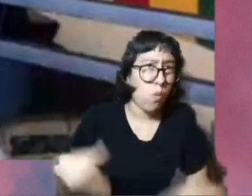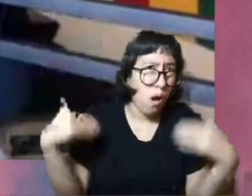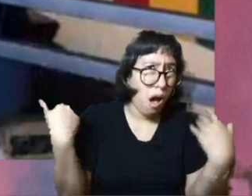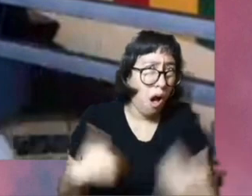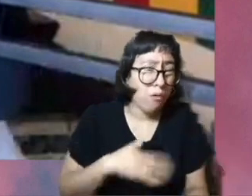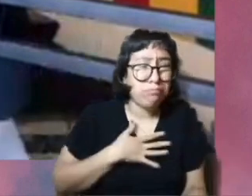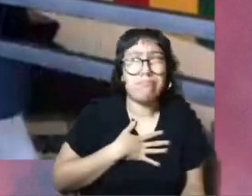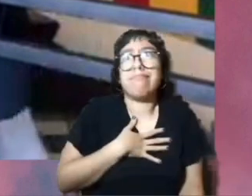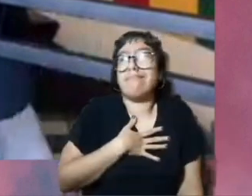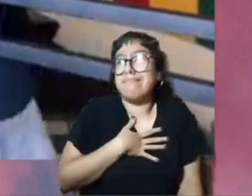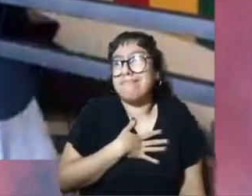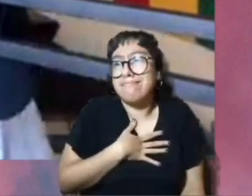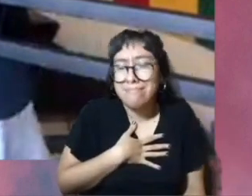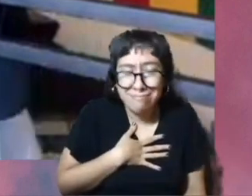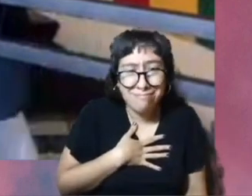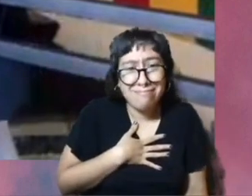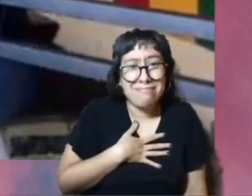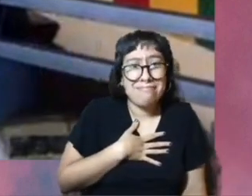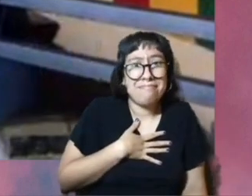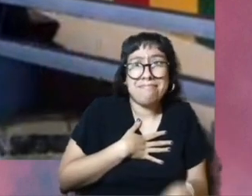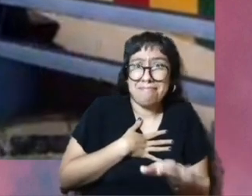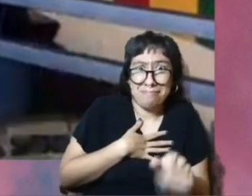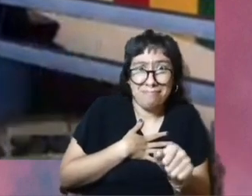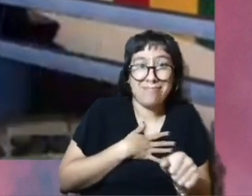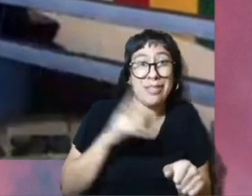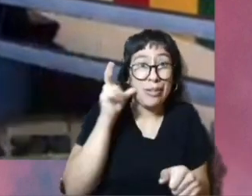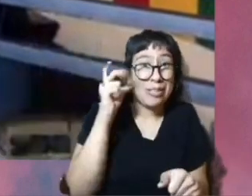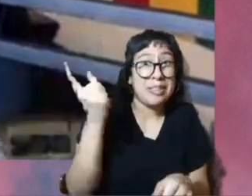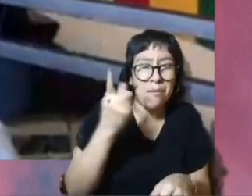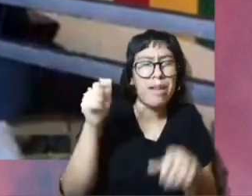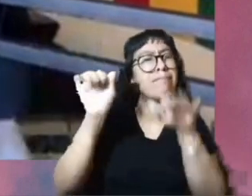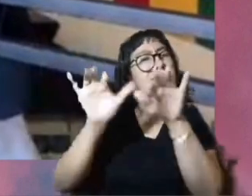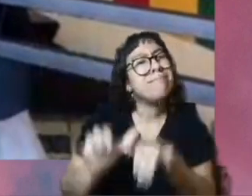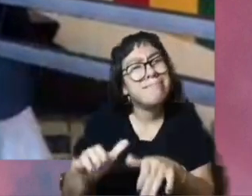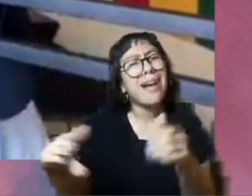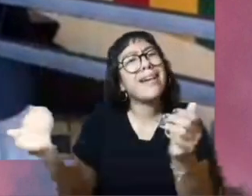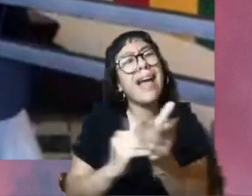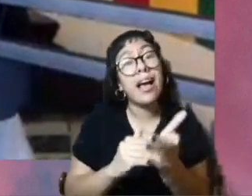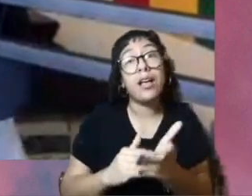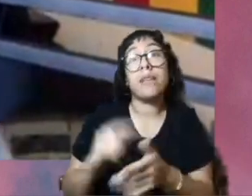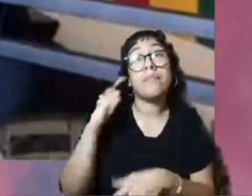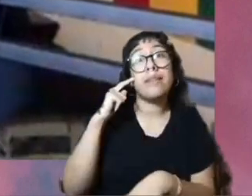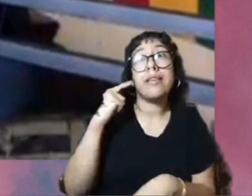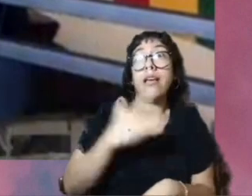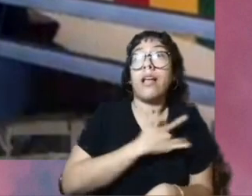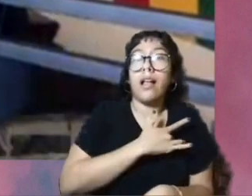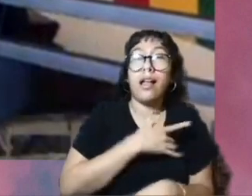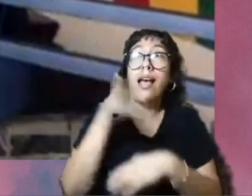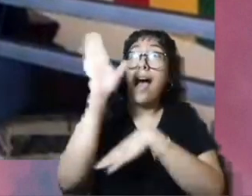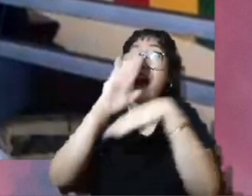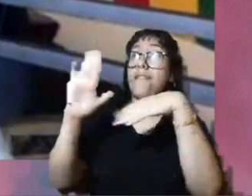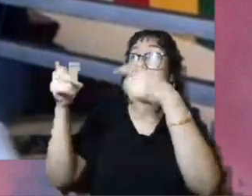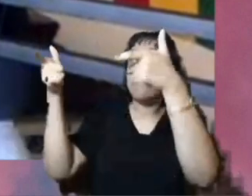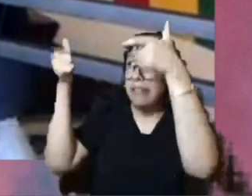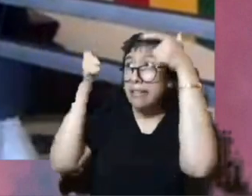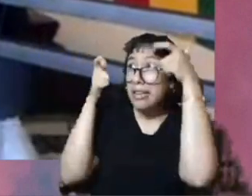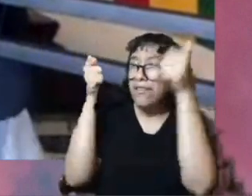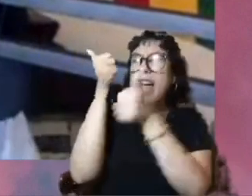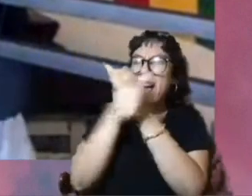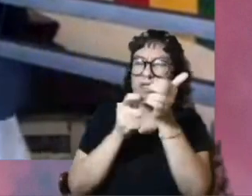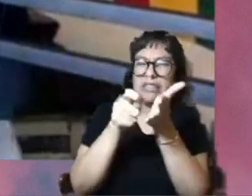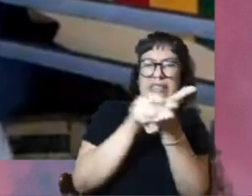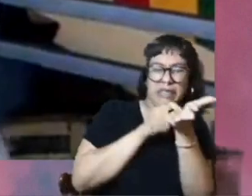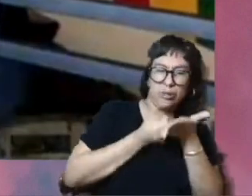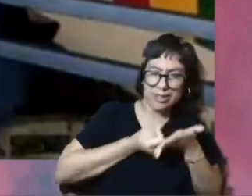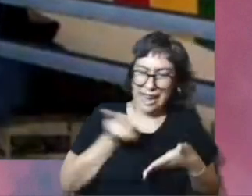ooh, if y'all heard stuff you appreciated, drop it in the comments. A couple of things I heard. I wonder if heaven rewards a crown for every redacted part of